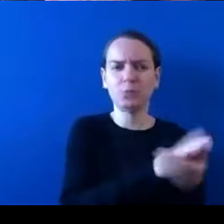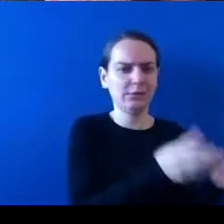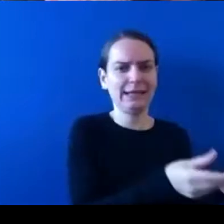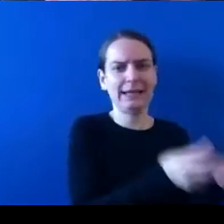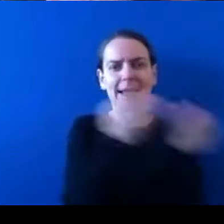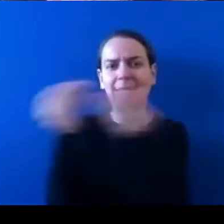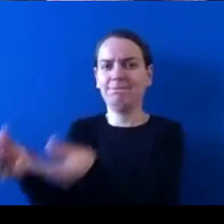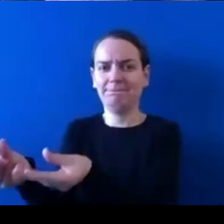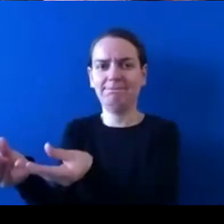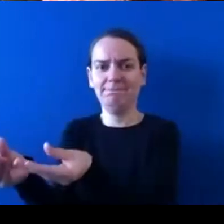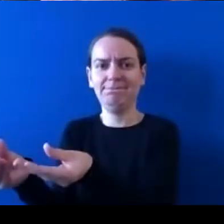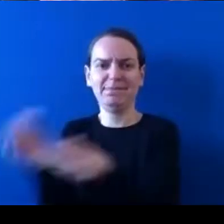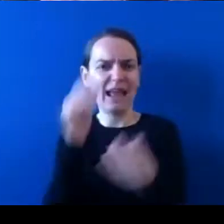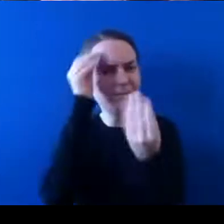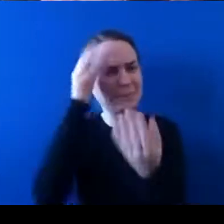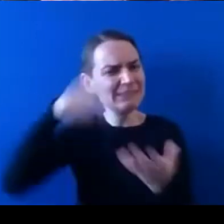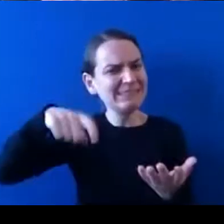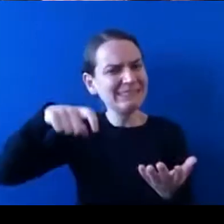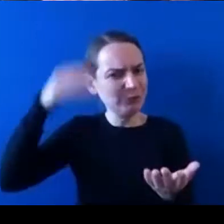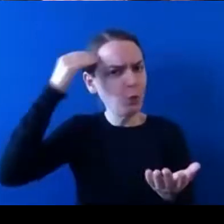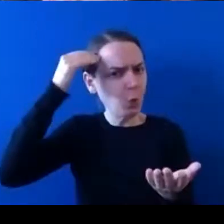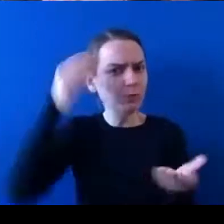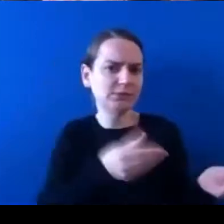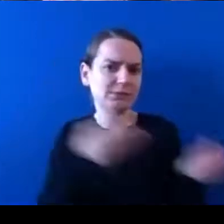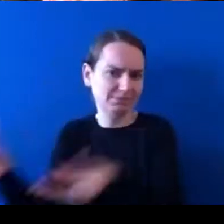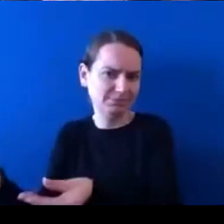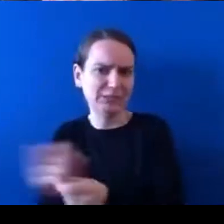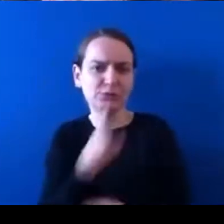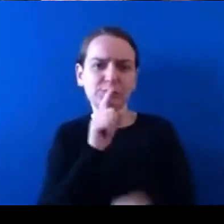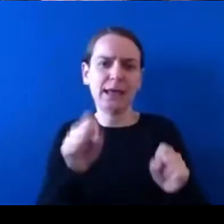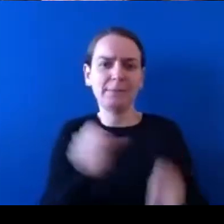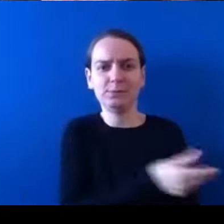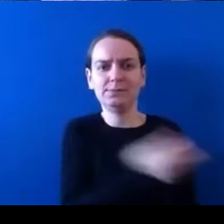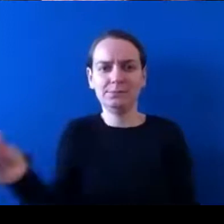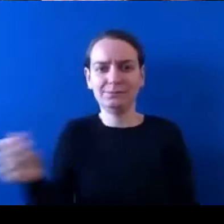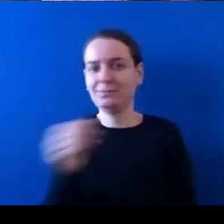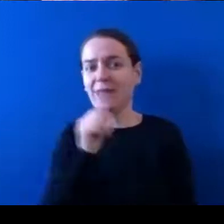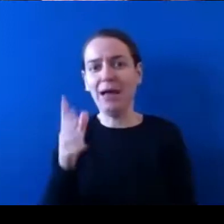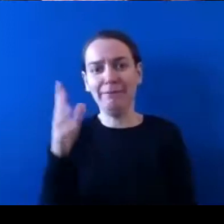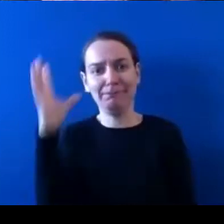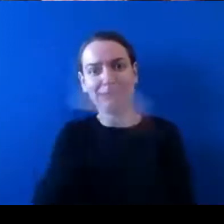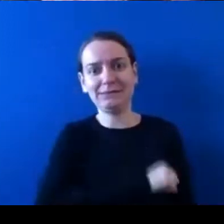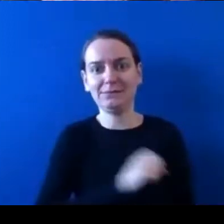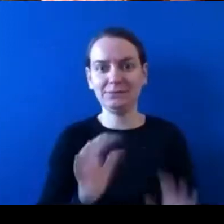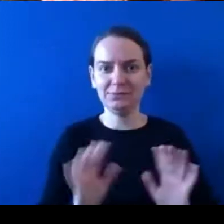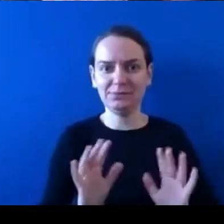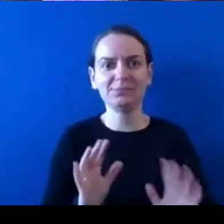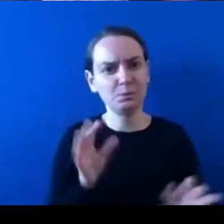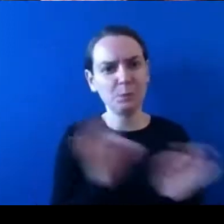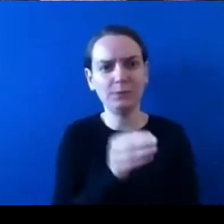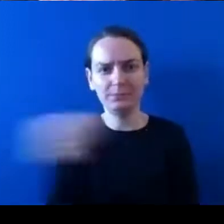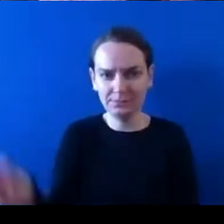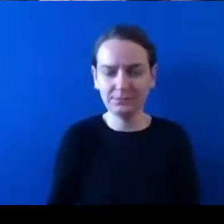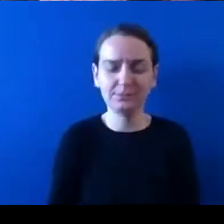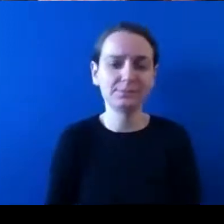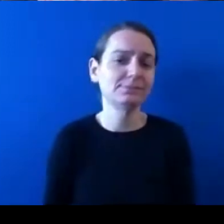You're not eligible for that until you go through that training and long cane training. If you're thinking it before,